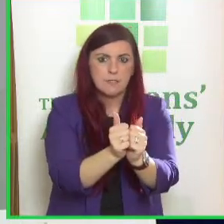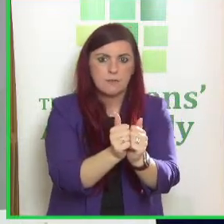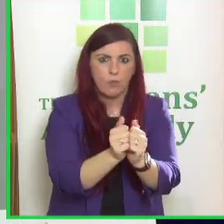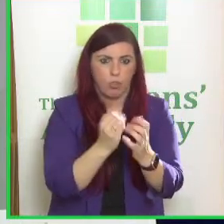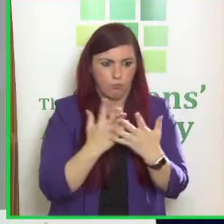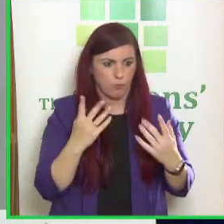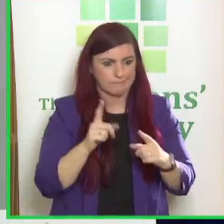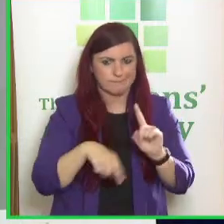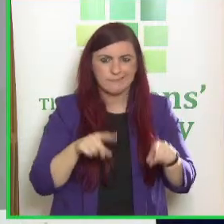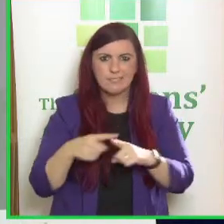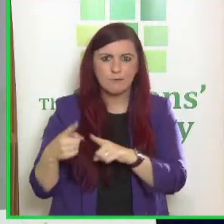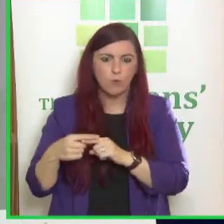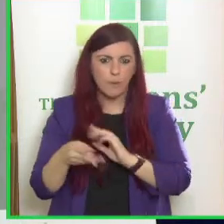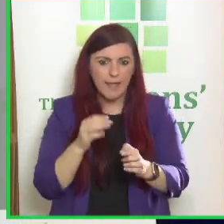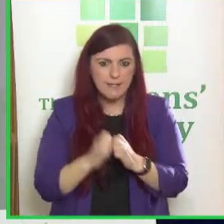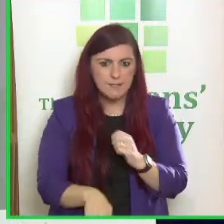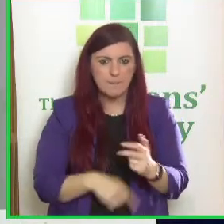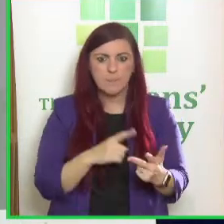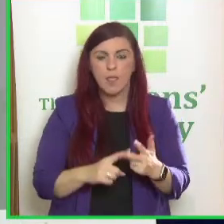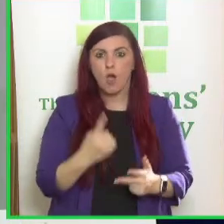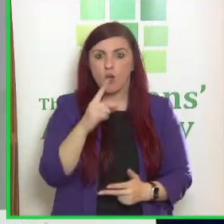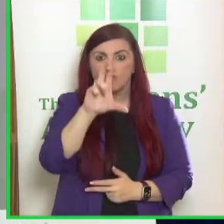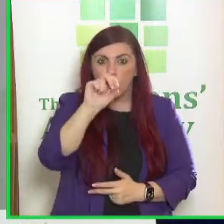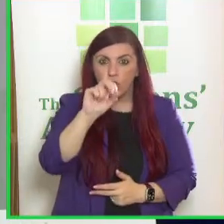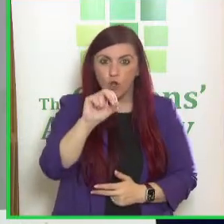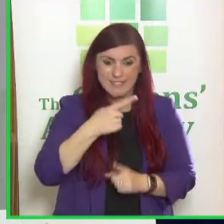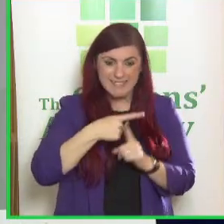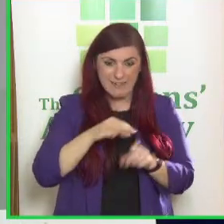weekends. 130 presenters came in